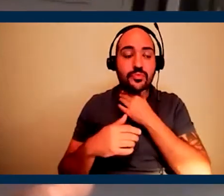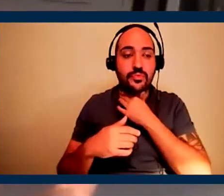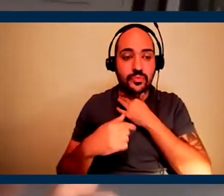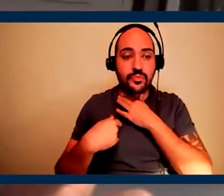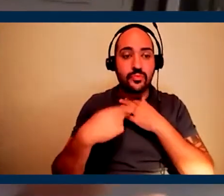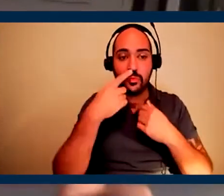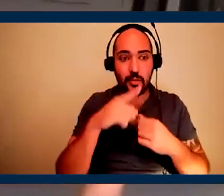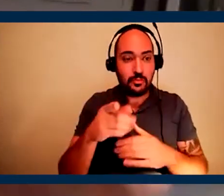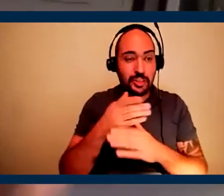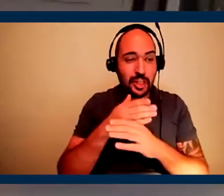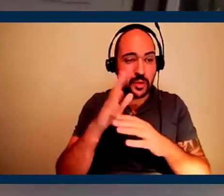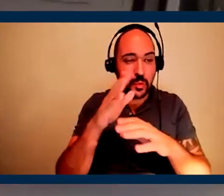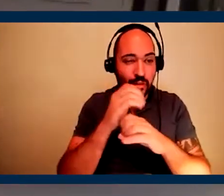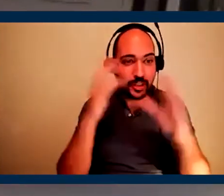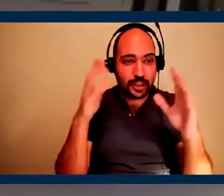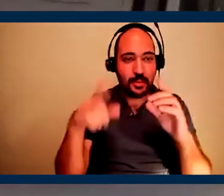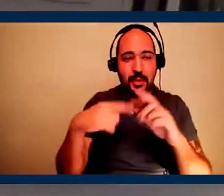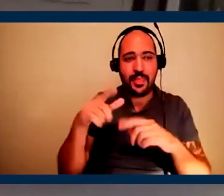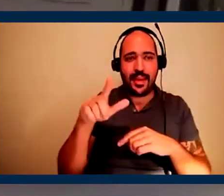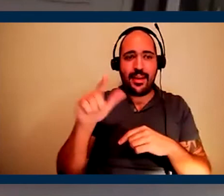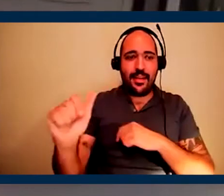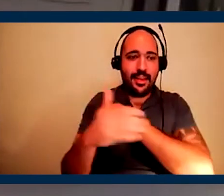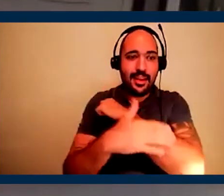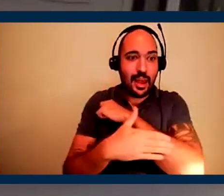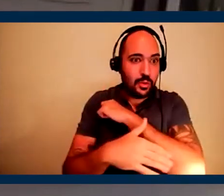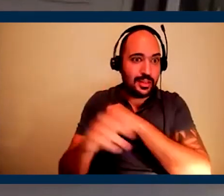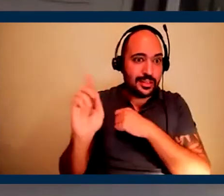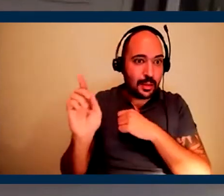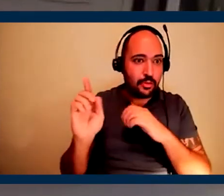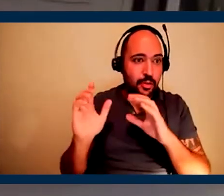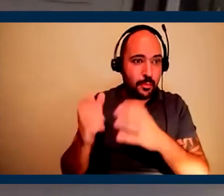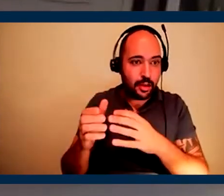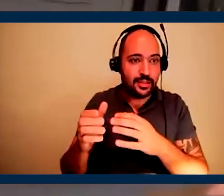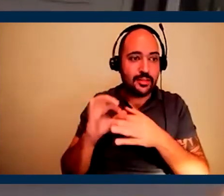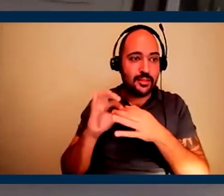for the LA County Democratic Party as it pertains to